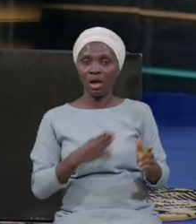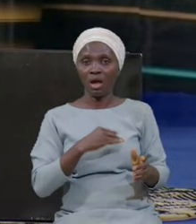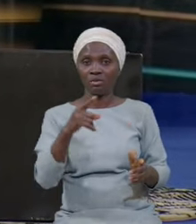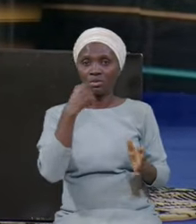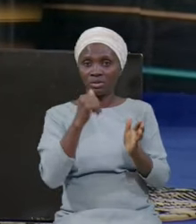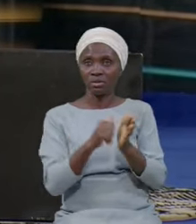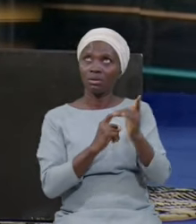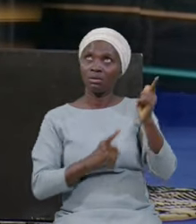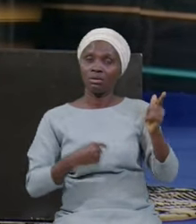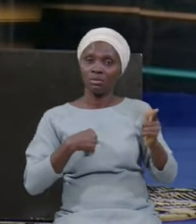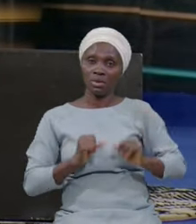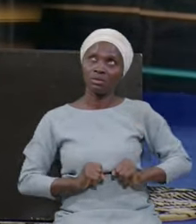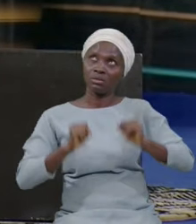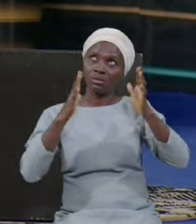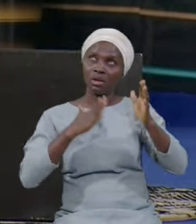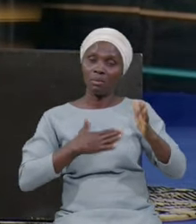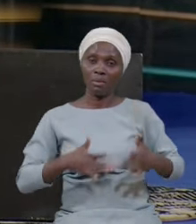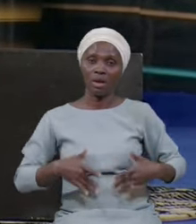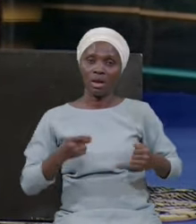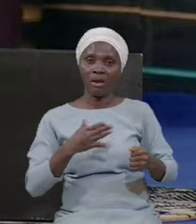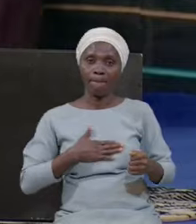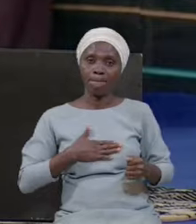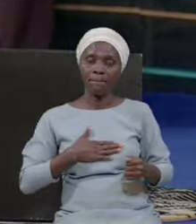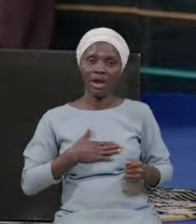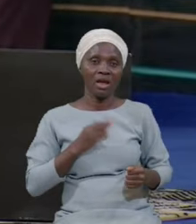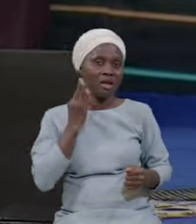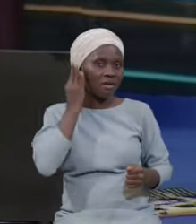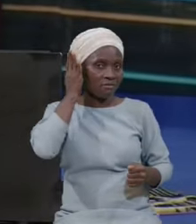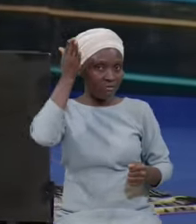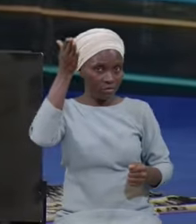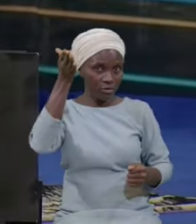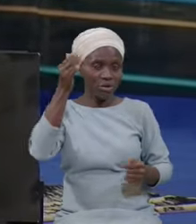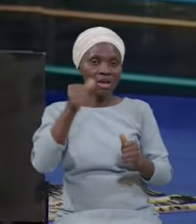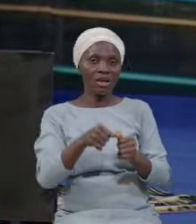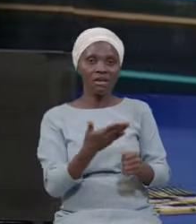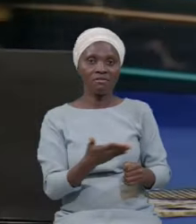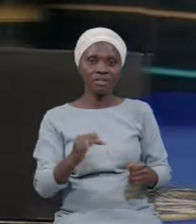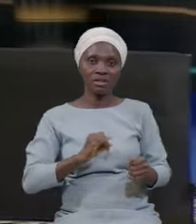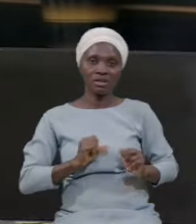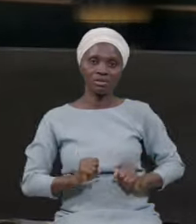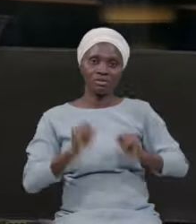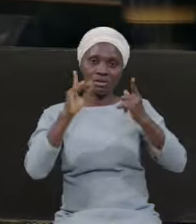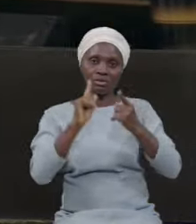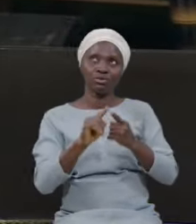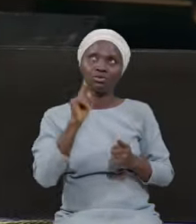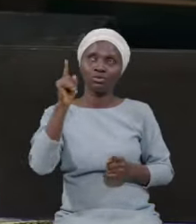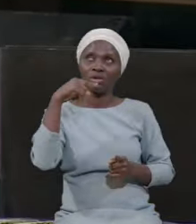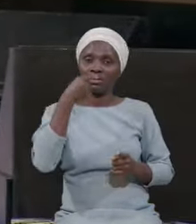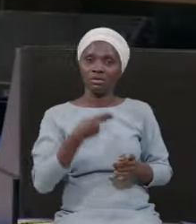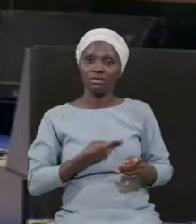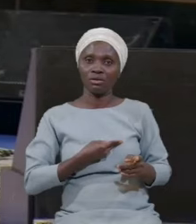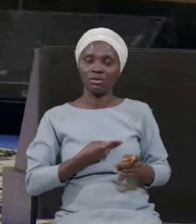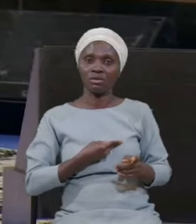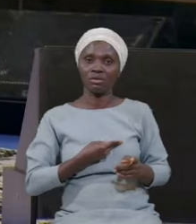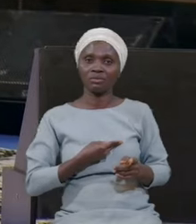my future, everything, I surrender unto you. He tells us there is the divine will